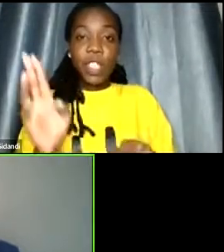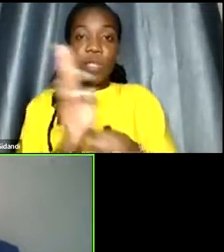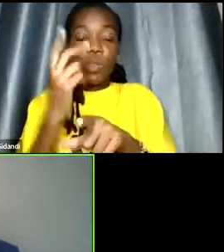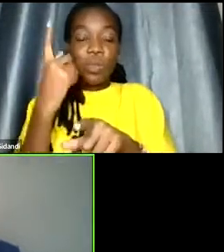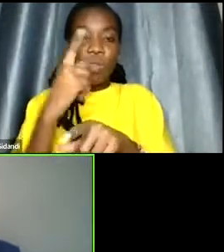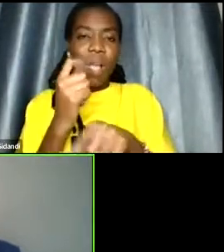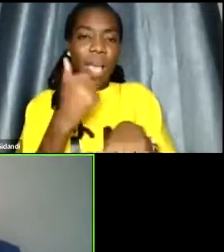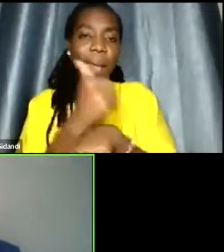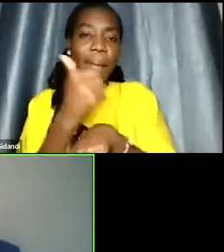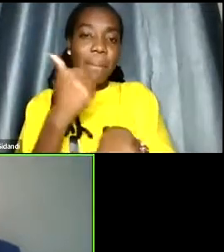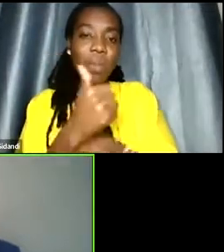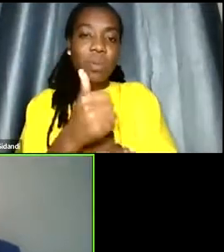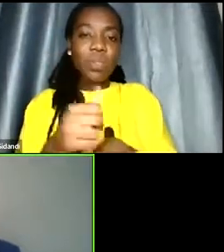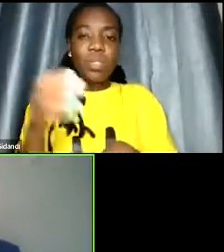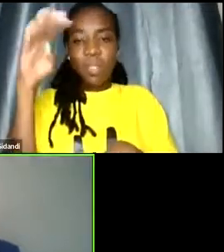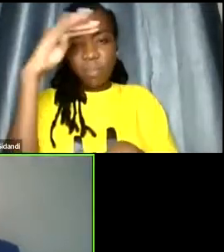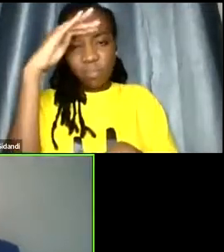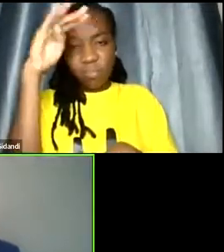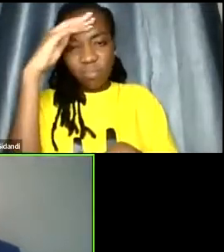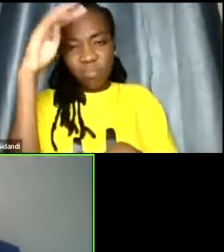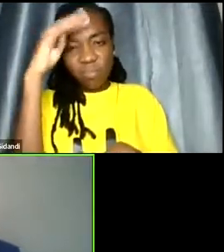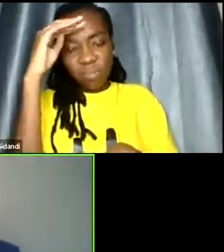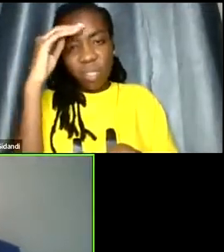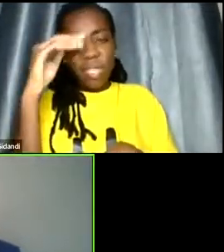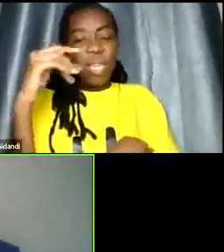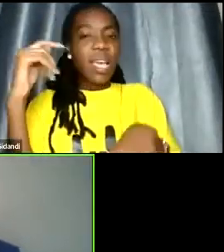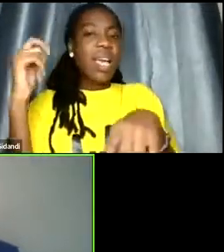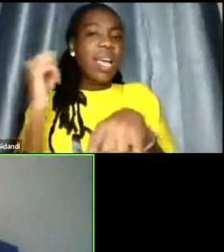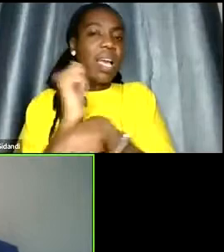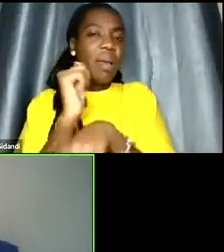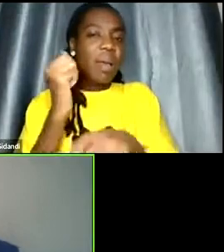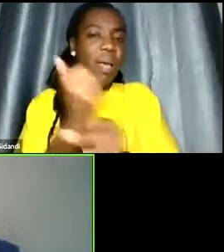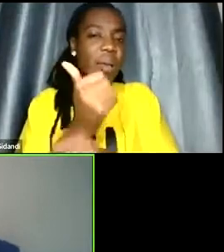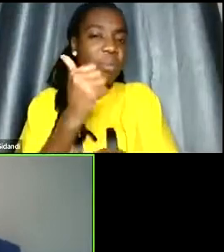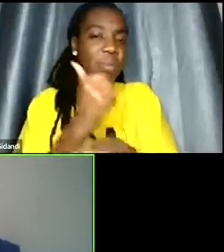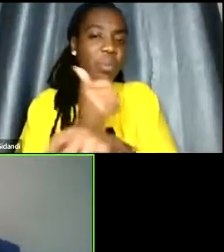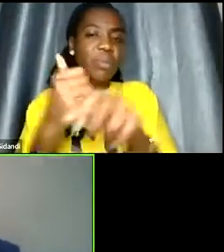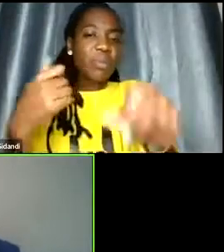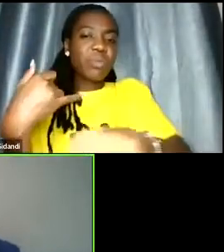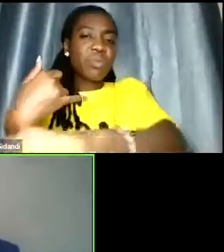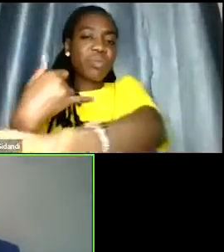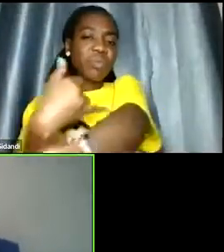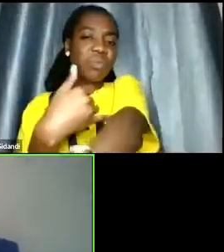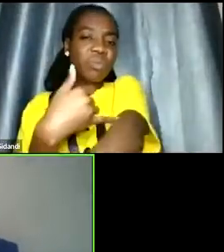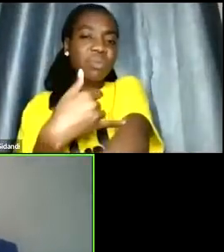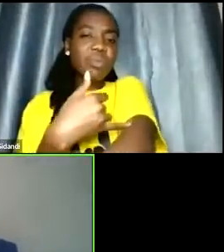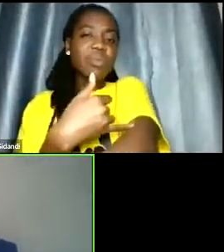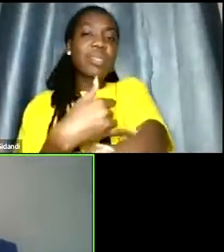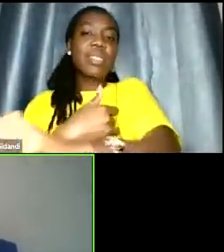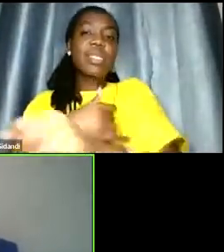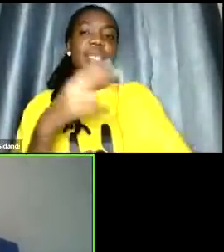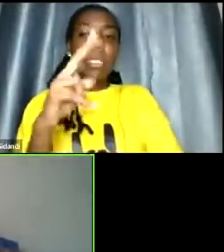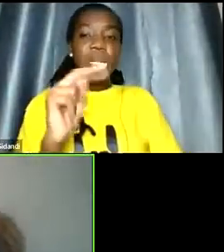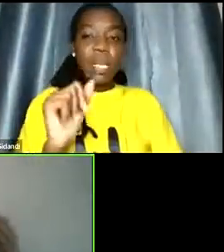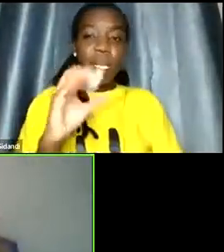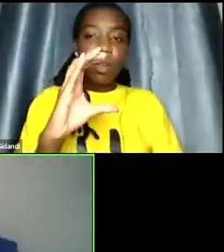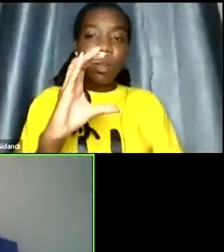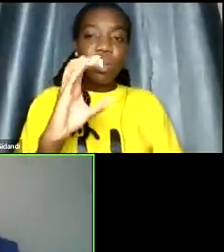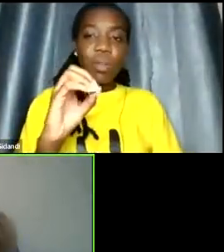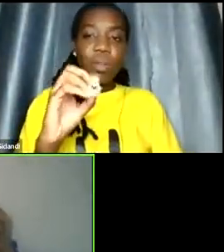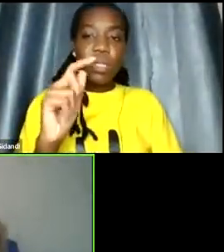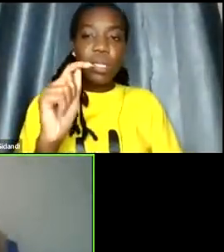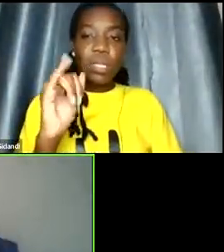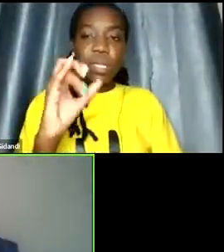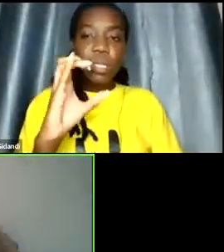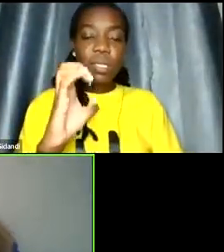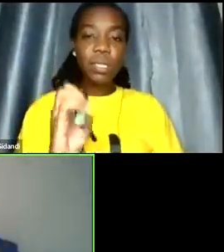alcohol, use and abuse of drugs or substances, addictive substances, narcotics. That